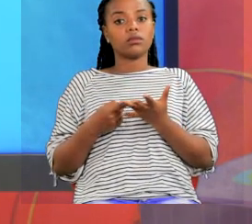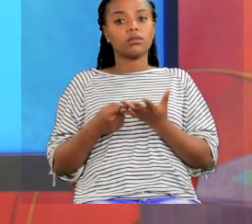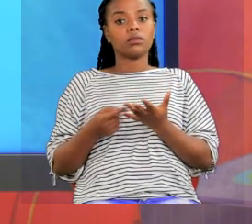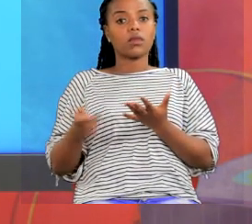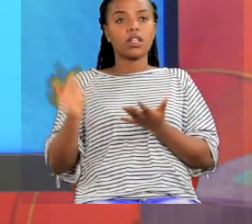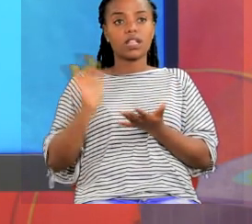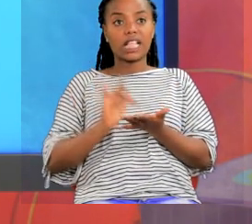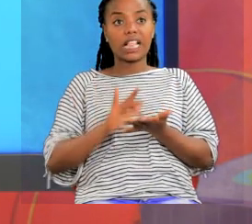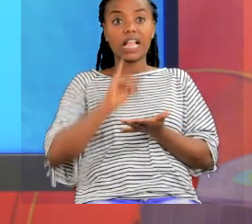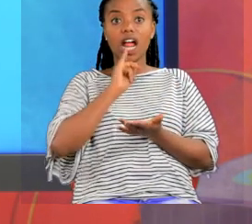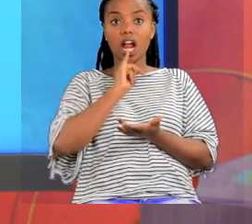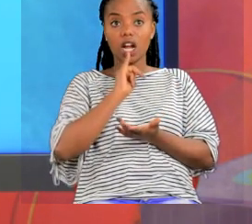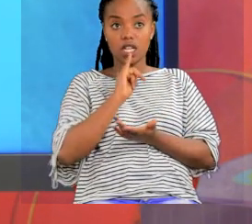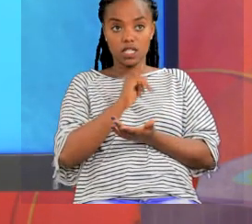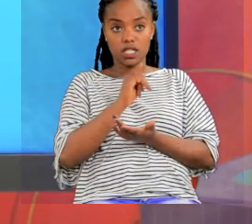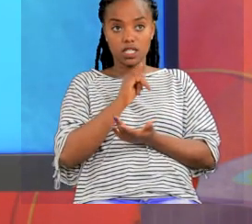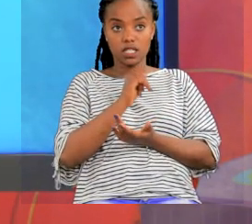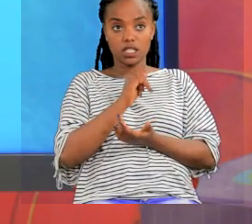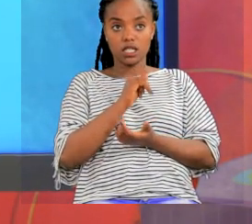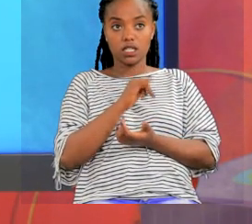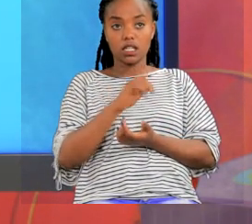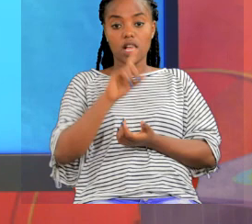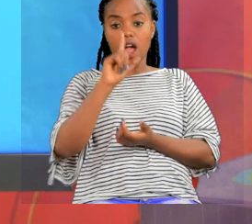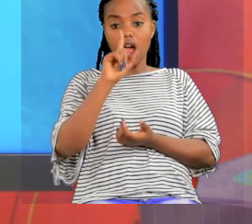the center is at